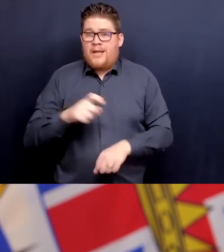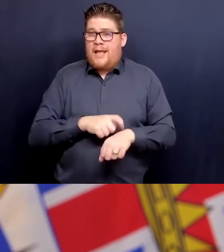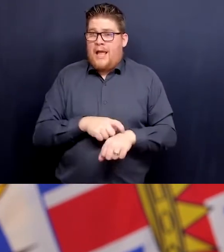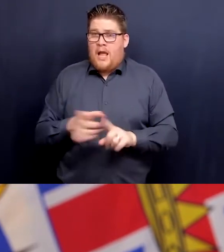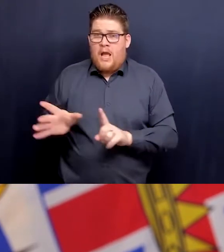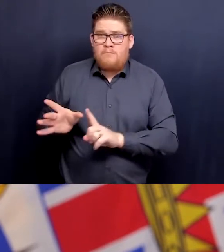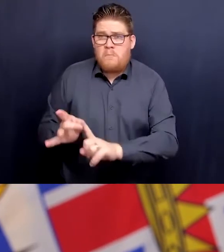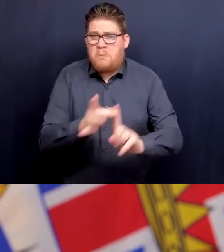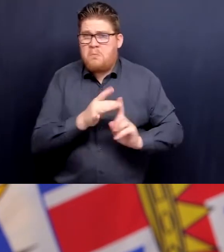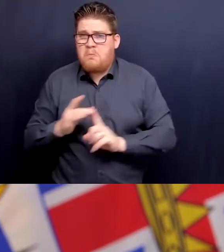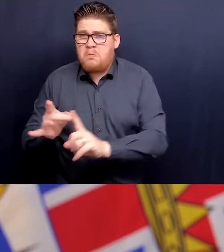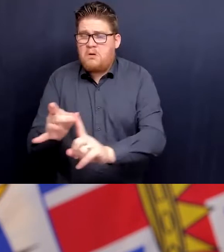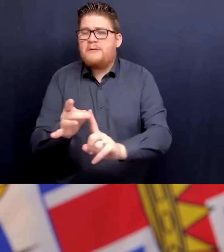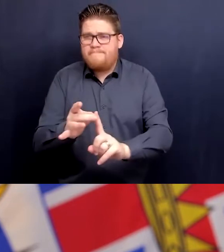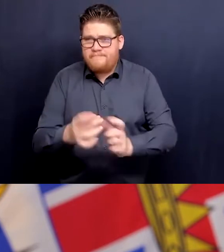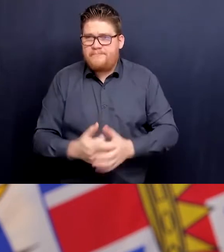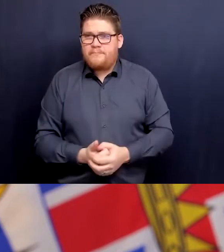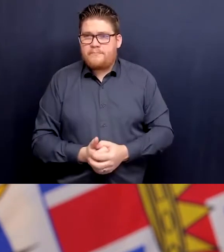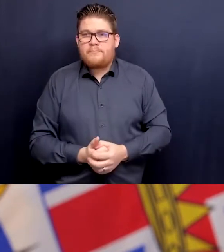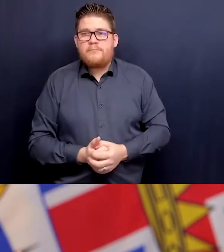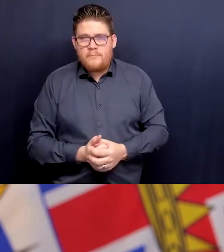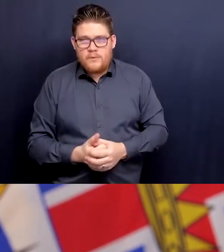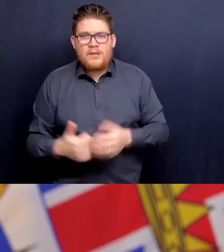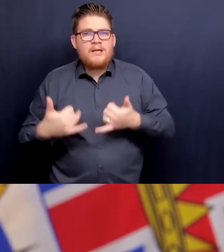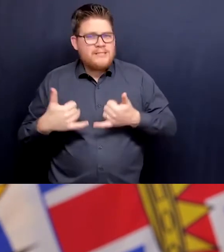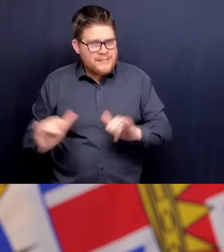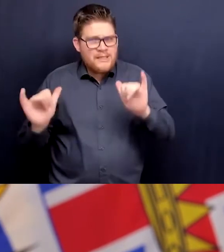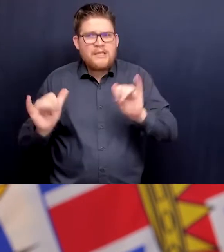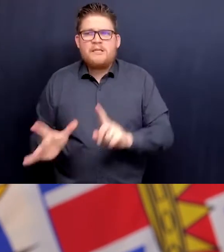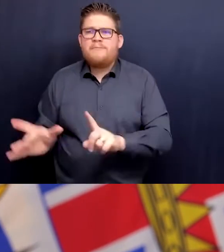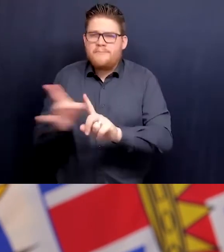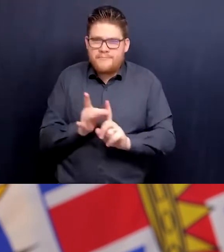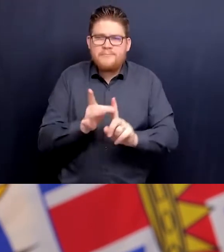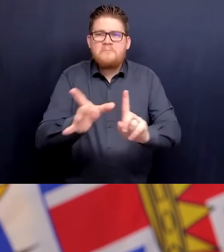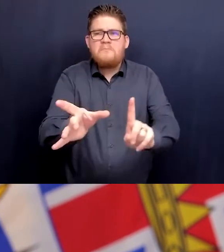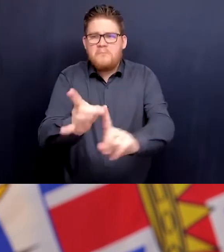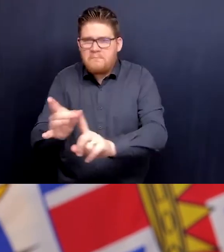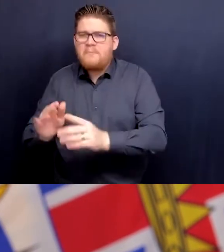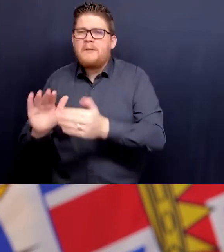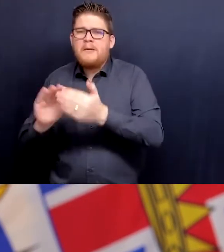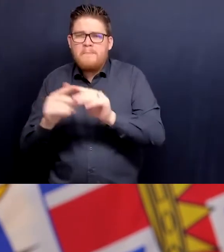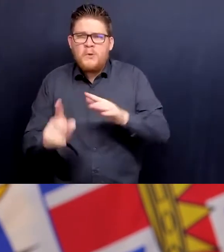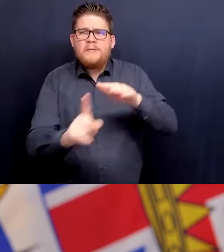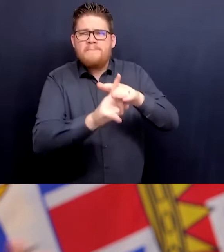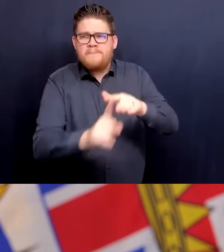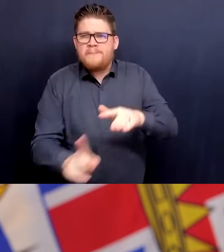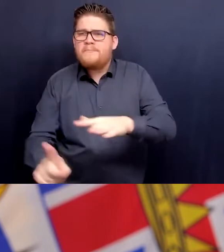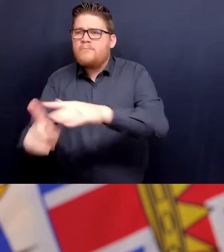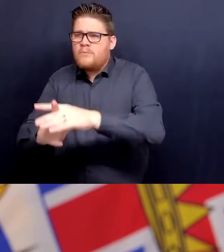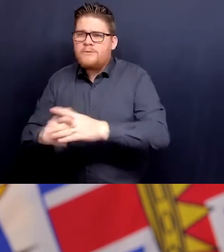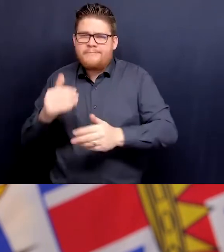in a stepwise and measured way so that as people get used to being out and about without masks on in